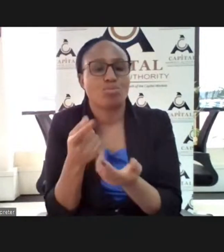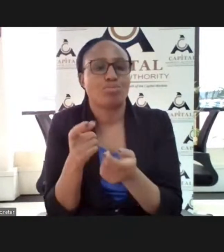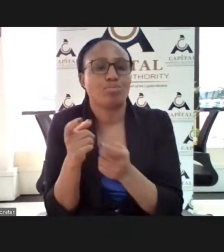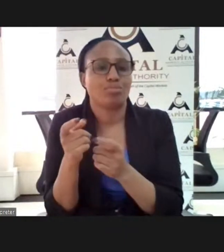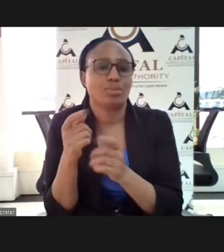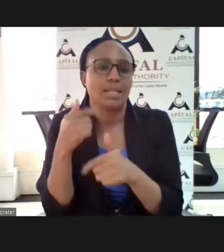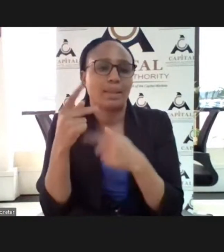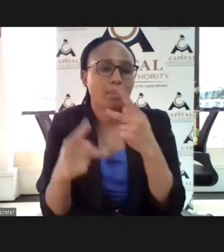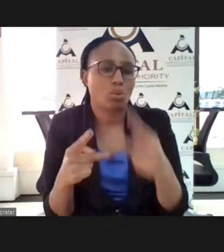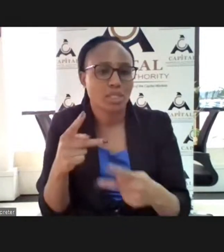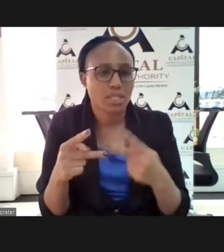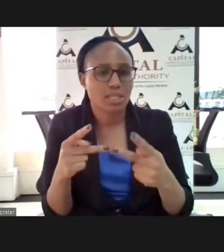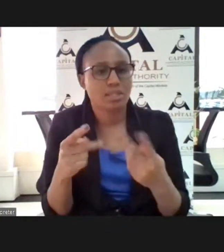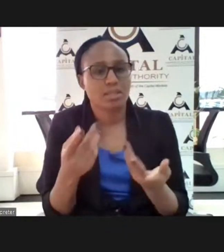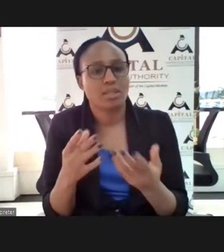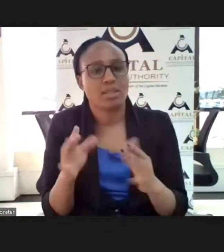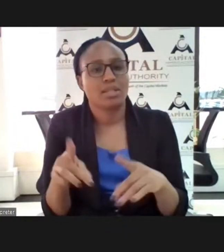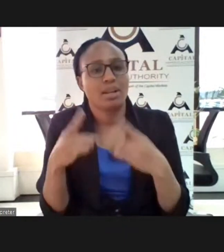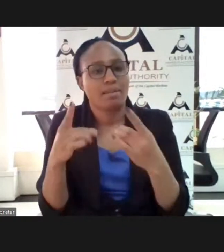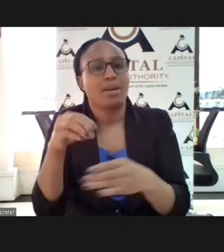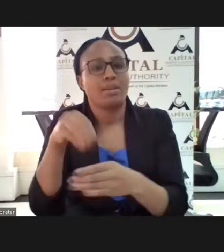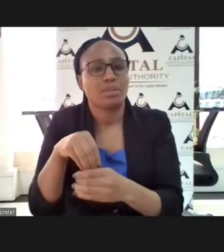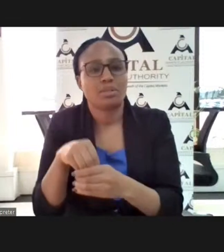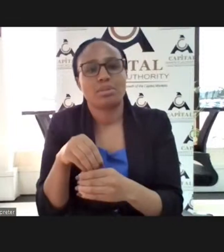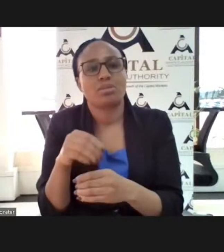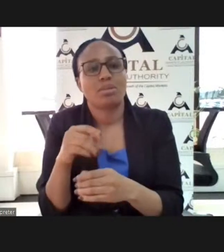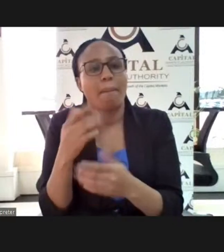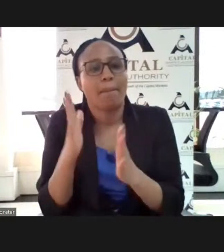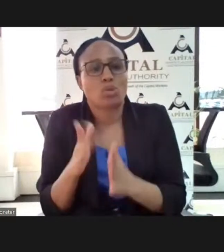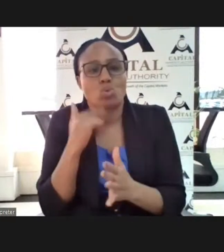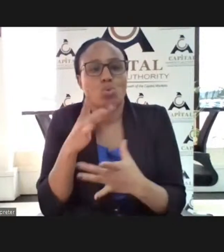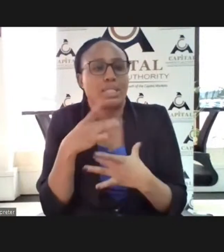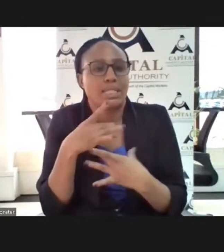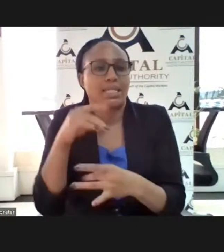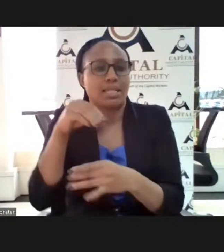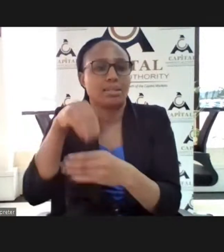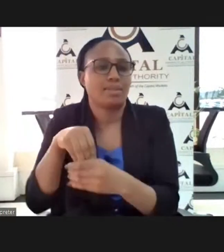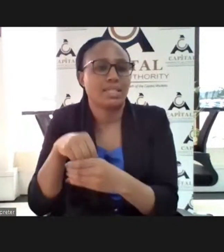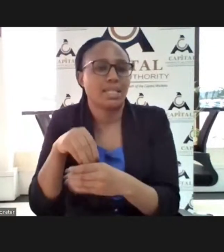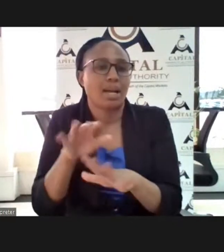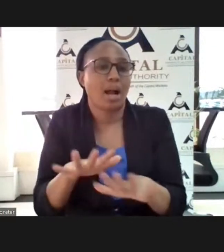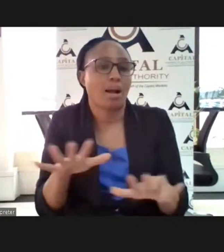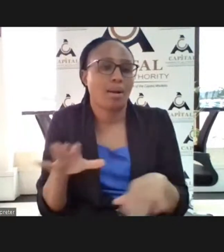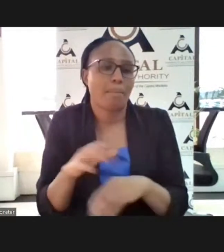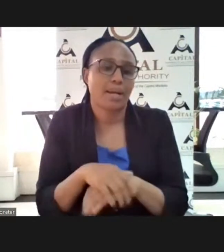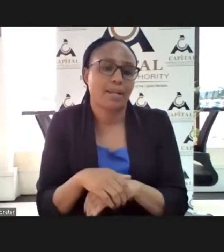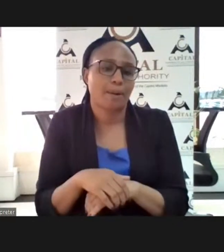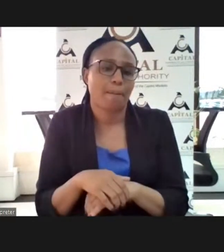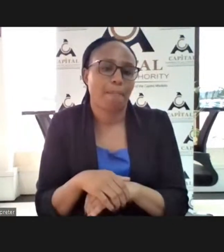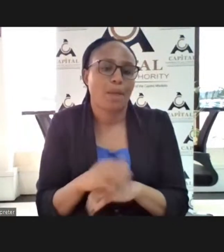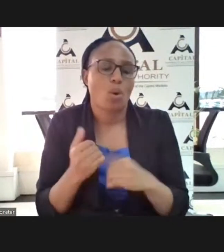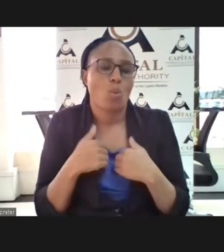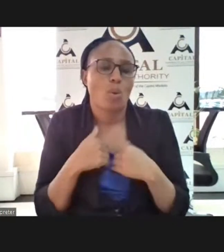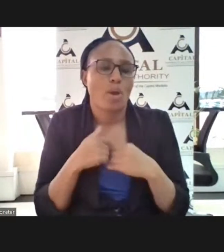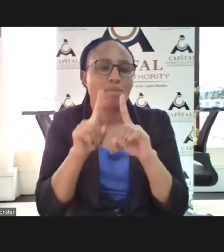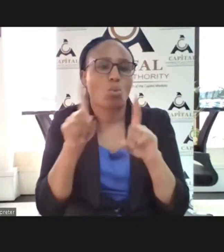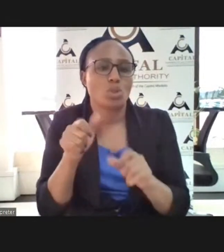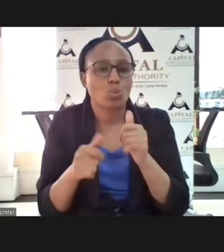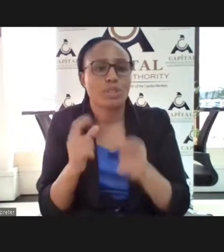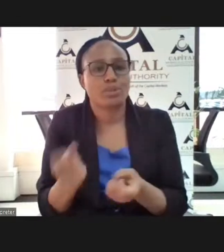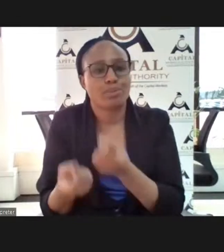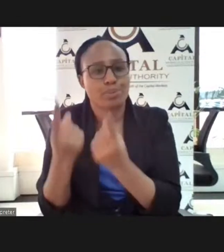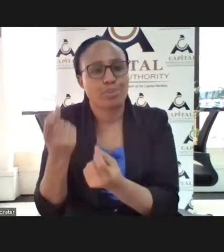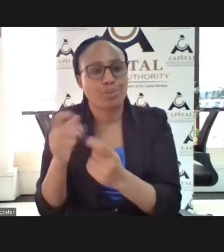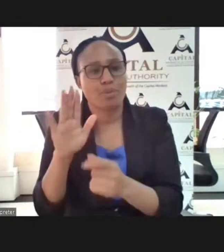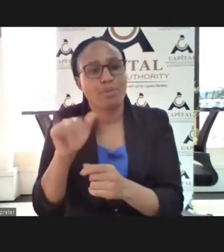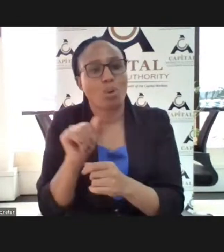to anyone who'd be interested in investing in the capital markets. Maybe just to, and there are a couple of questions here that I have received from the